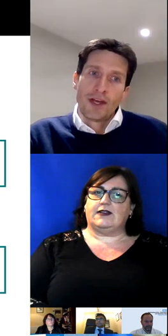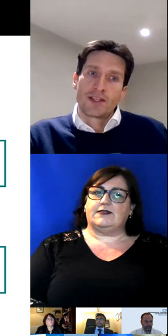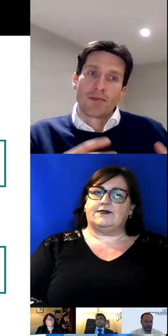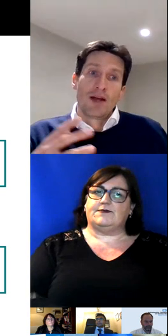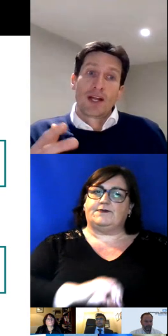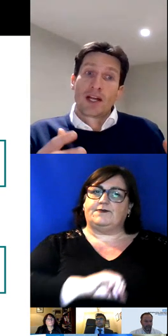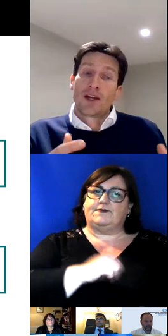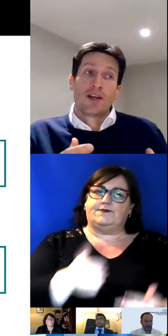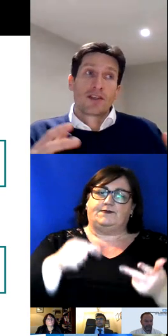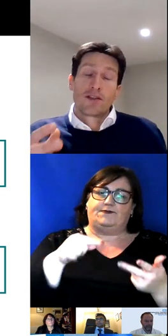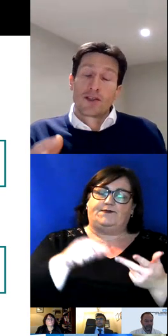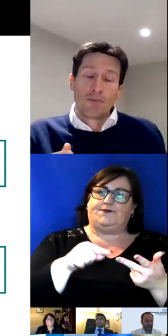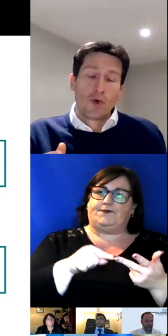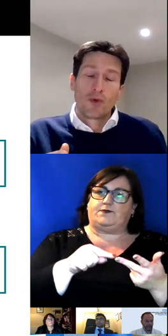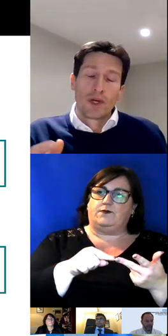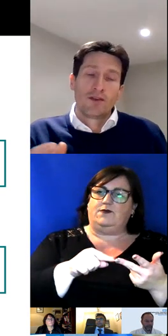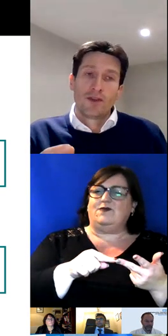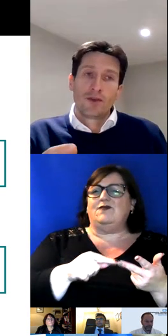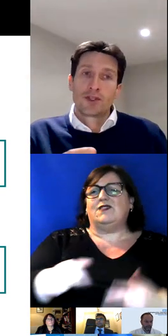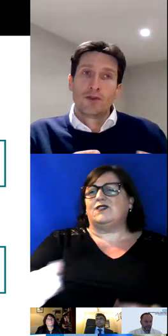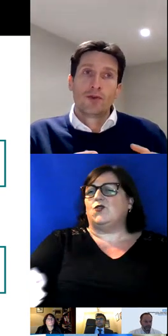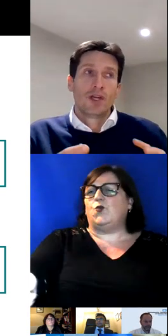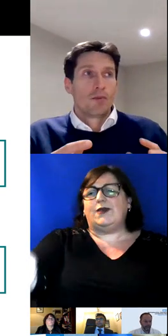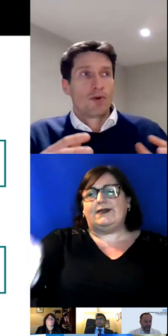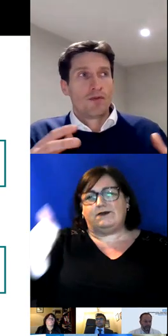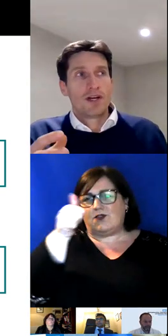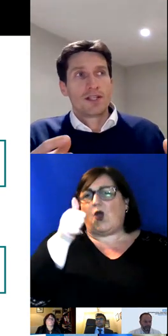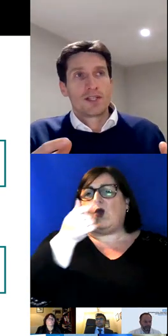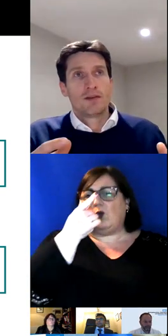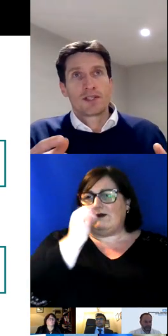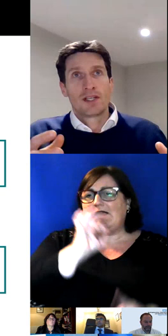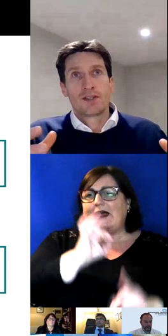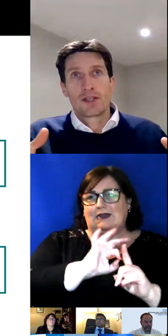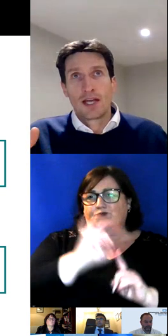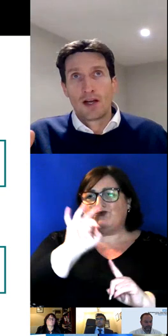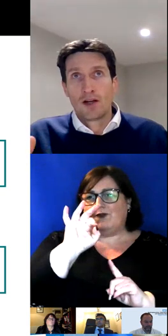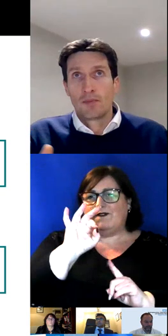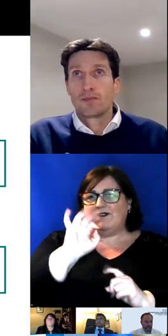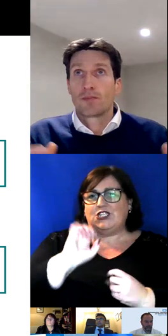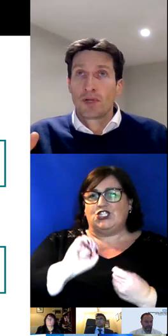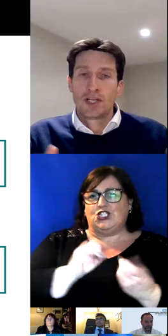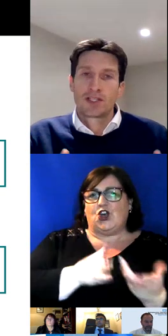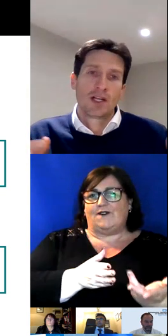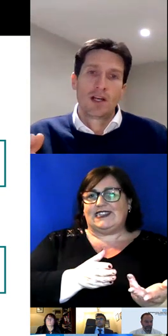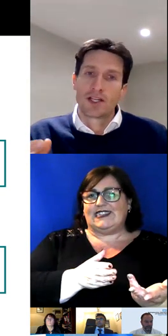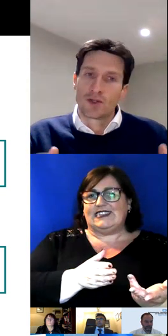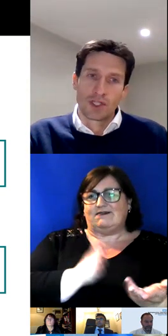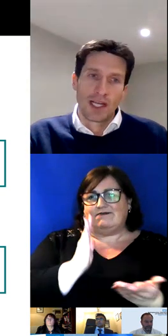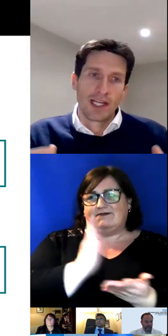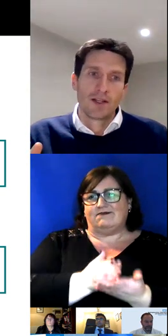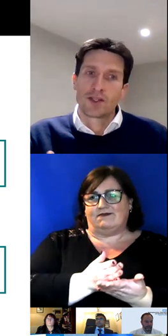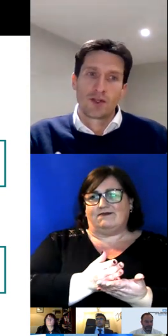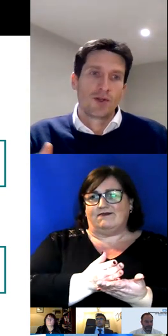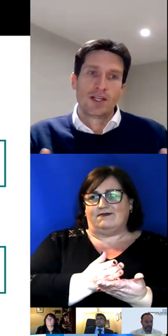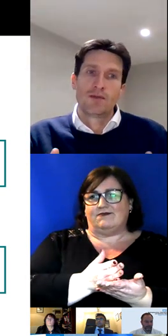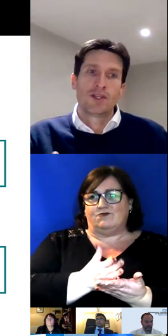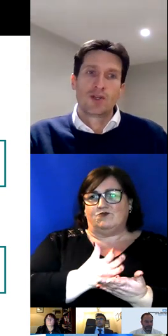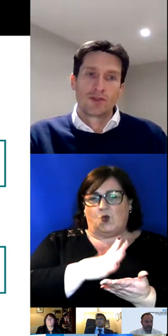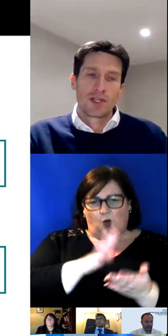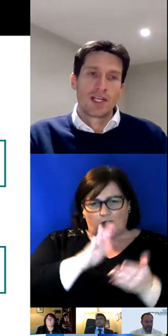The third is about recognizing that there's more that we can do to provide services that are personalized or tailored